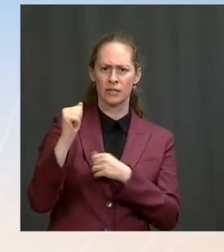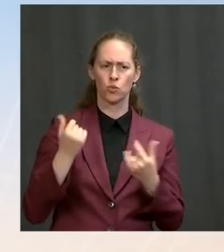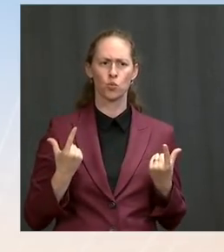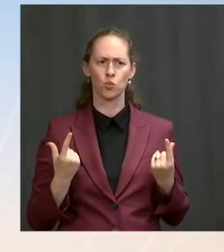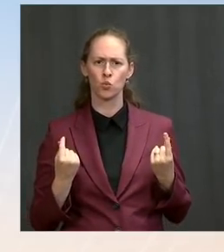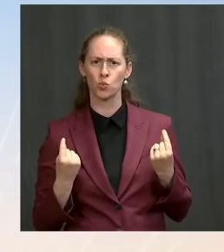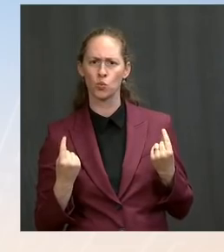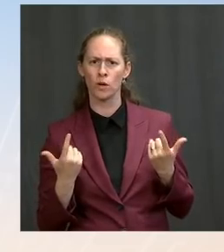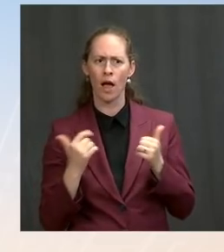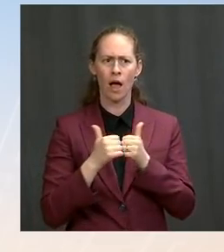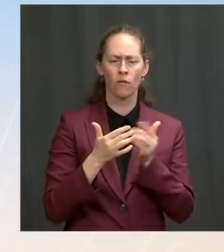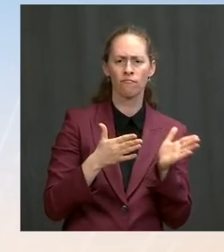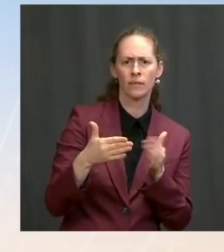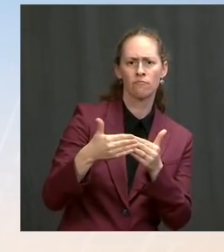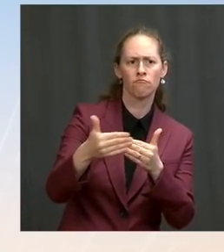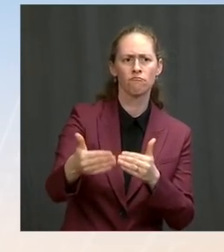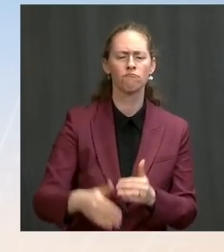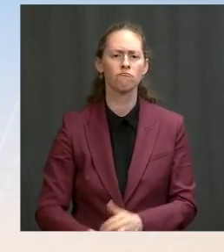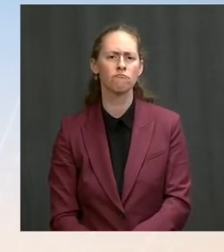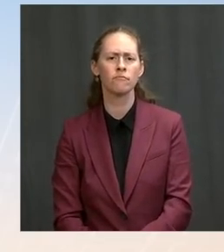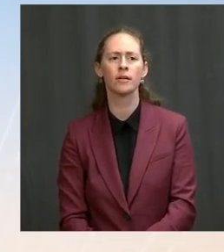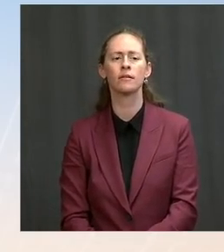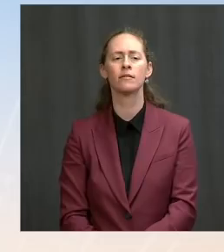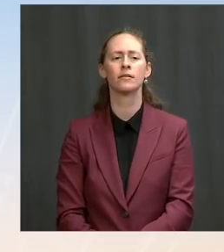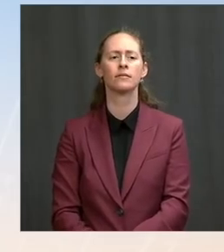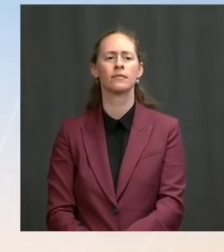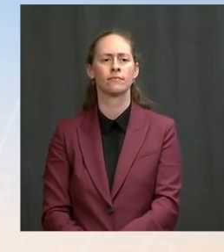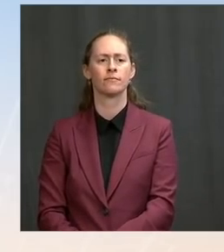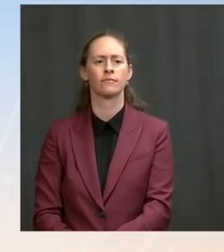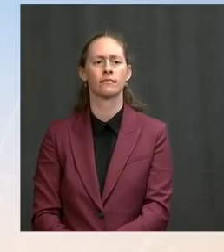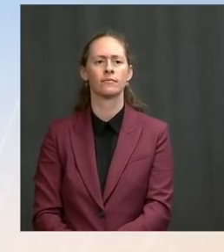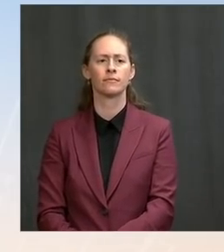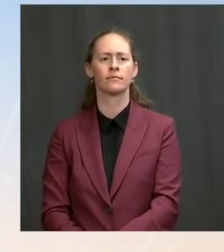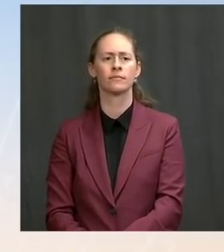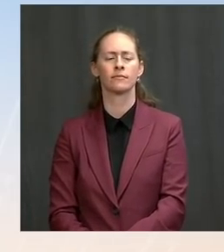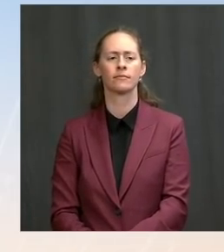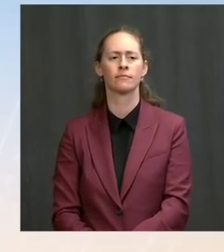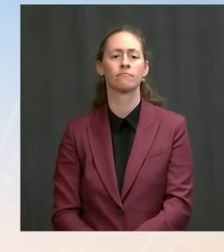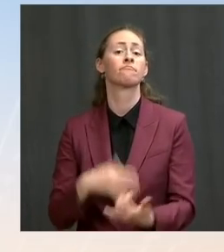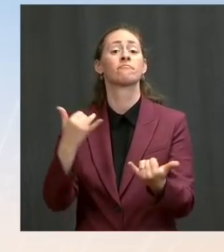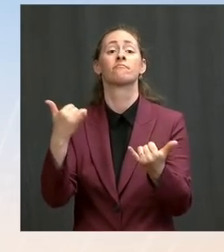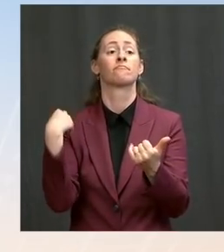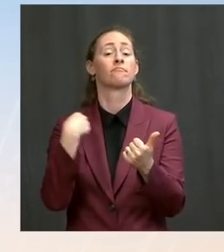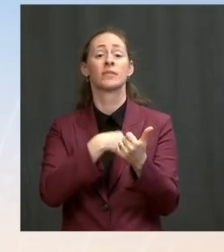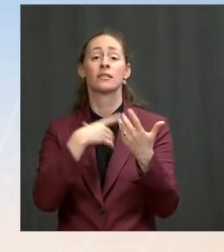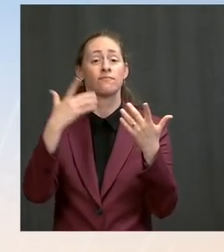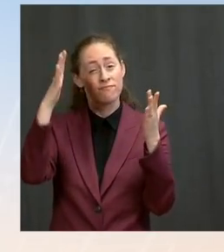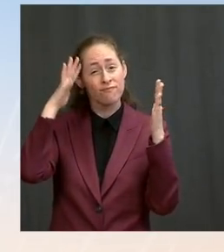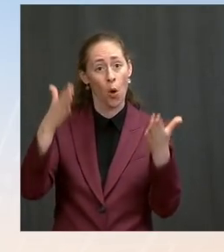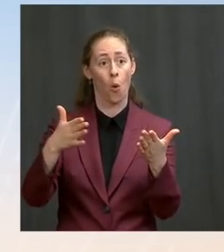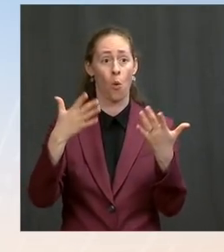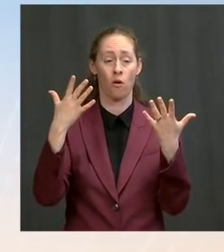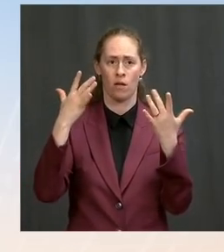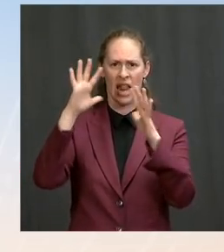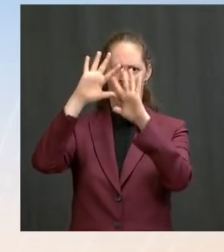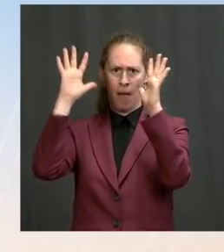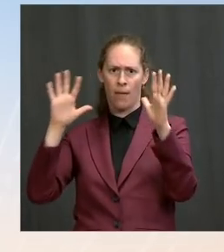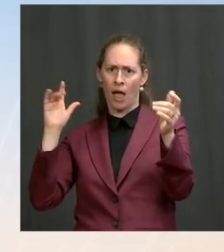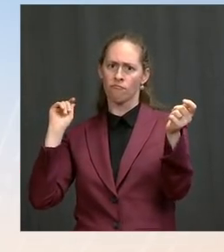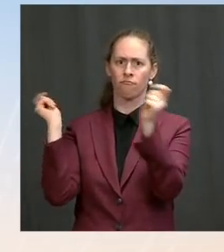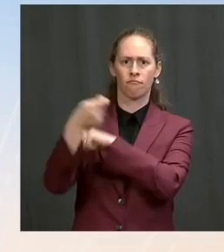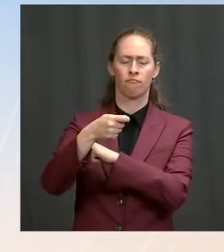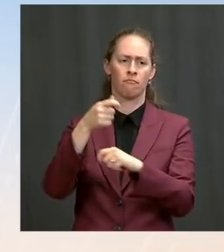polluters? Well, what I can say is that we're really laser focused on these climate change impacts. And so therefore, we really